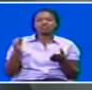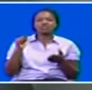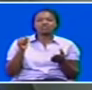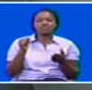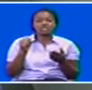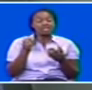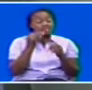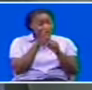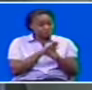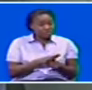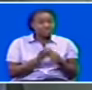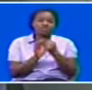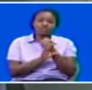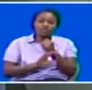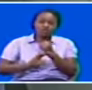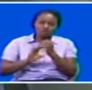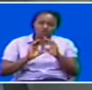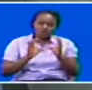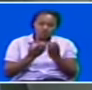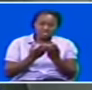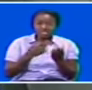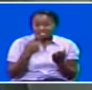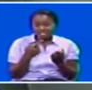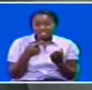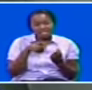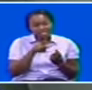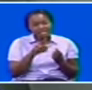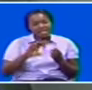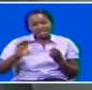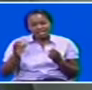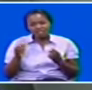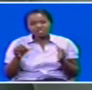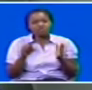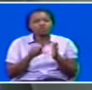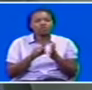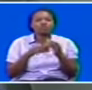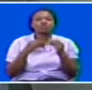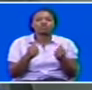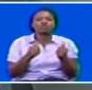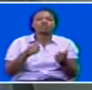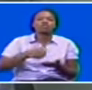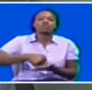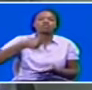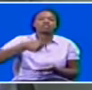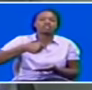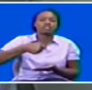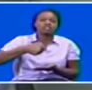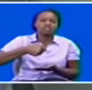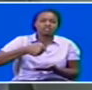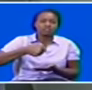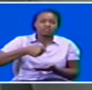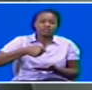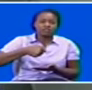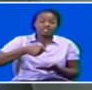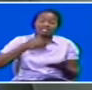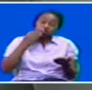their birthright by saying that their counties have problems absorbing the budget. The